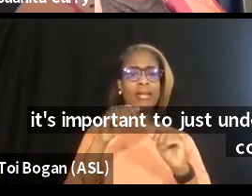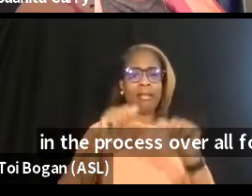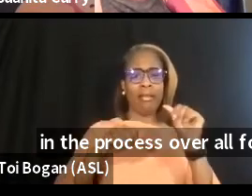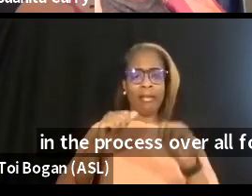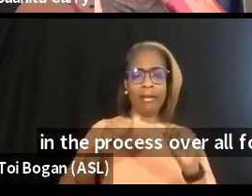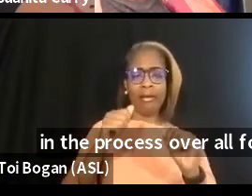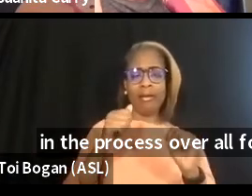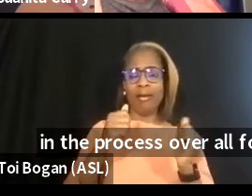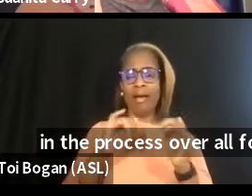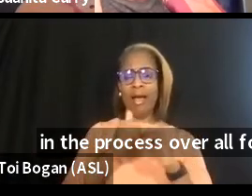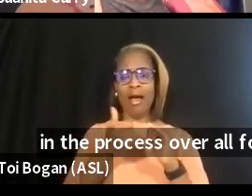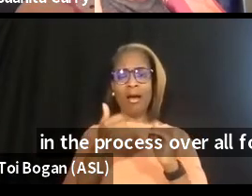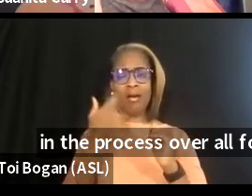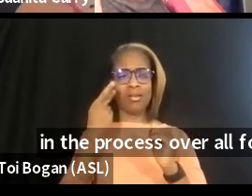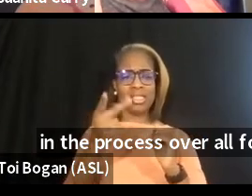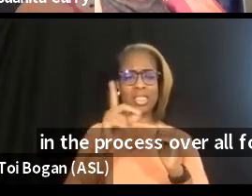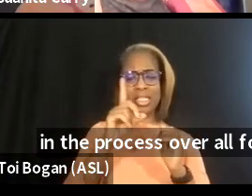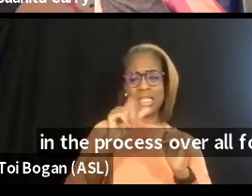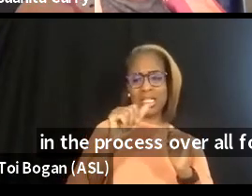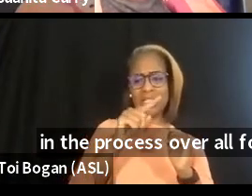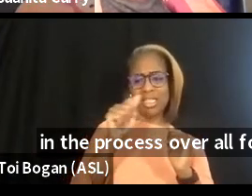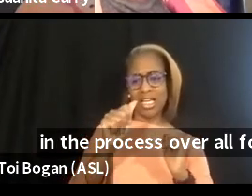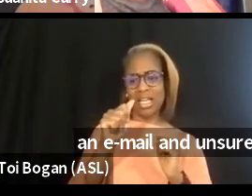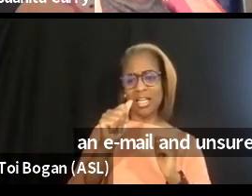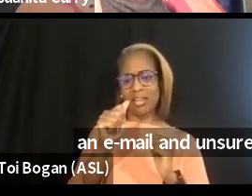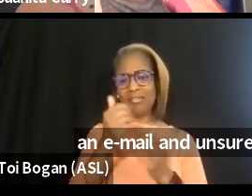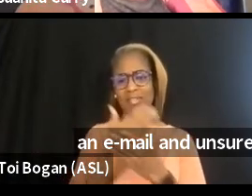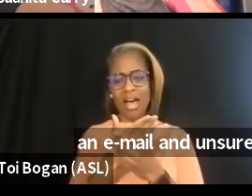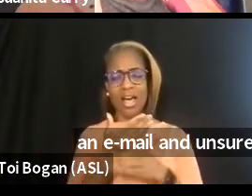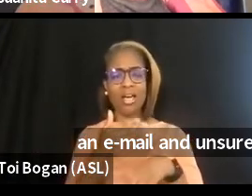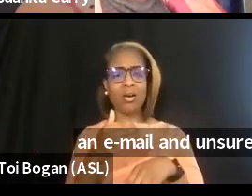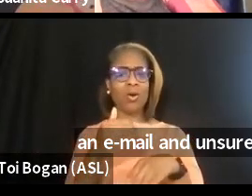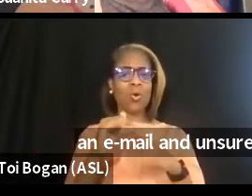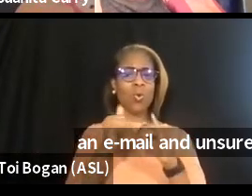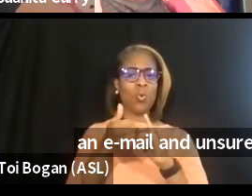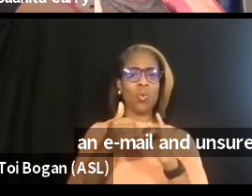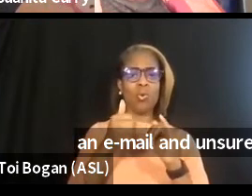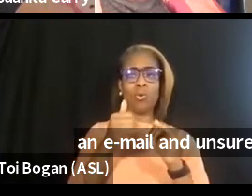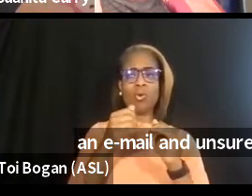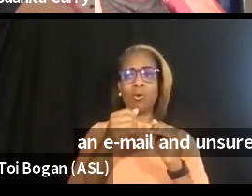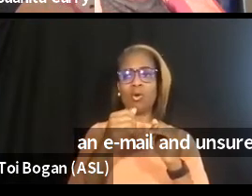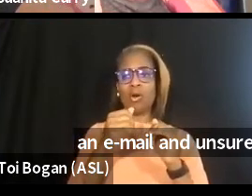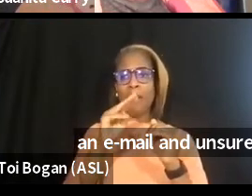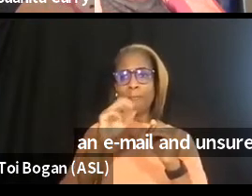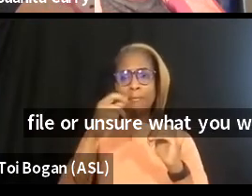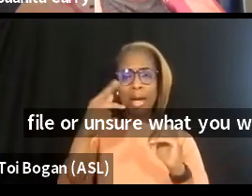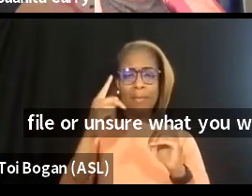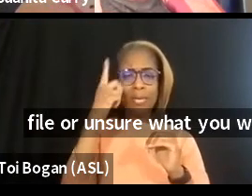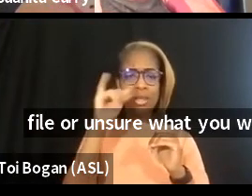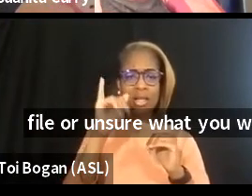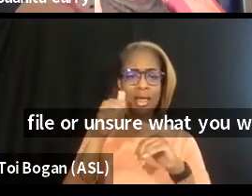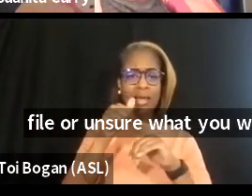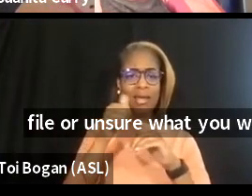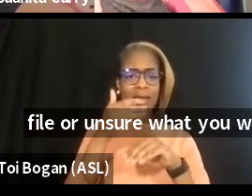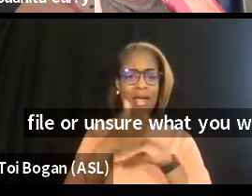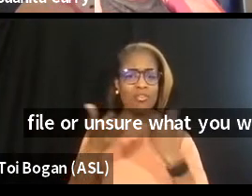unsure what you're going to do with that map drawing, they can see that translated. You know, this tool envisions that it would be kind of